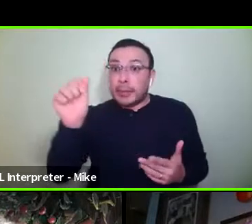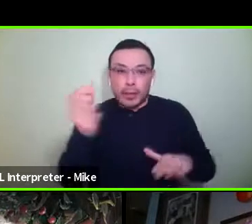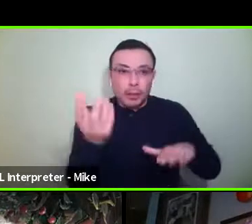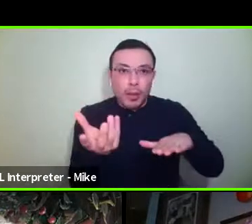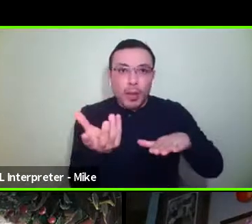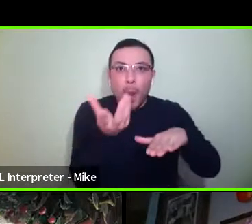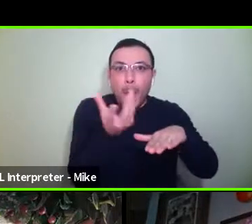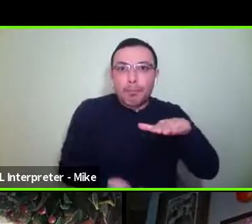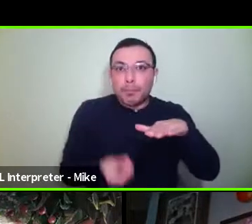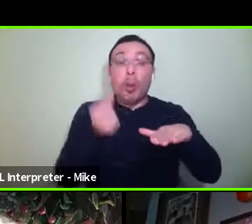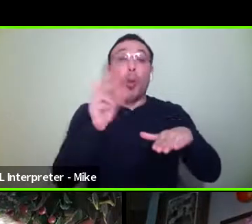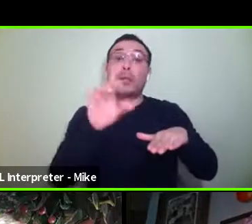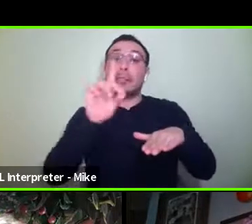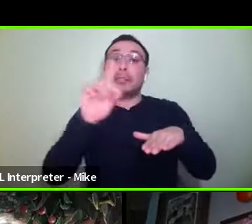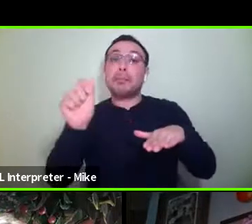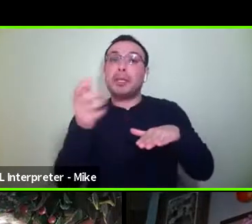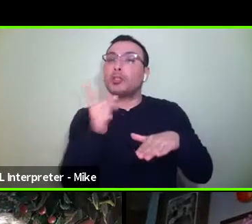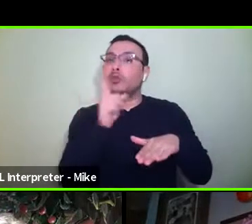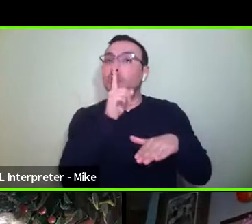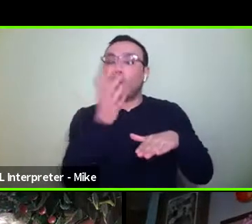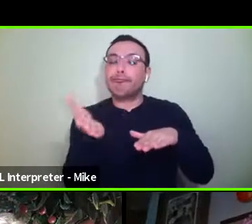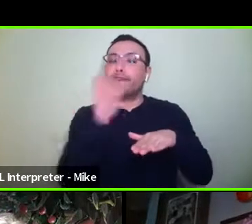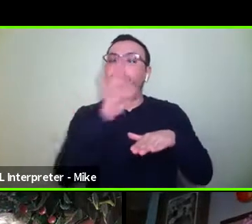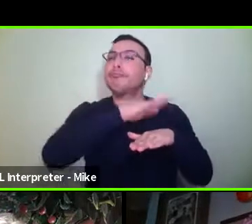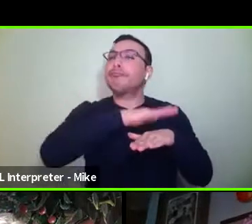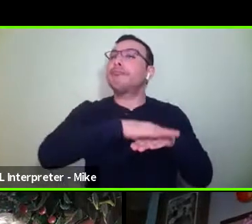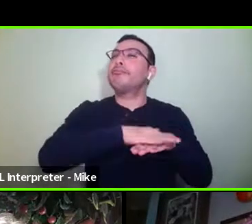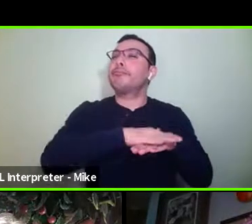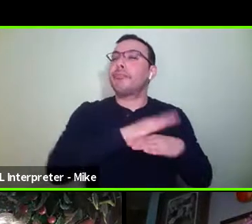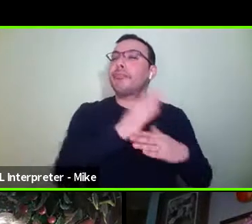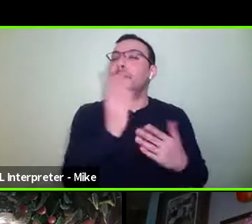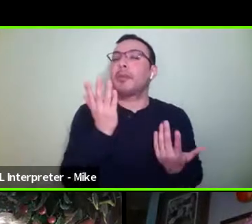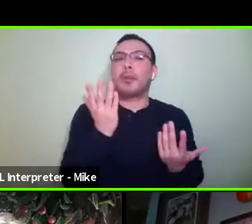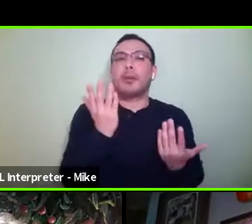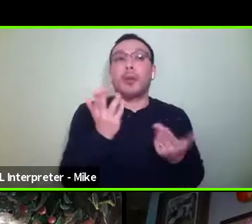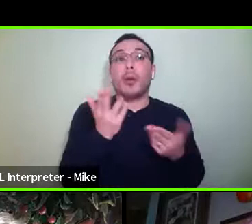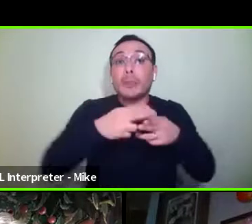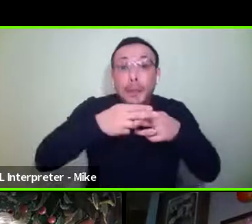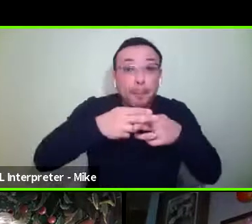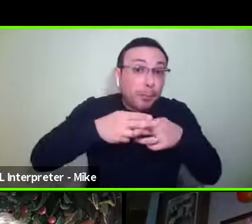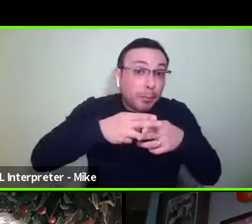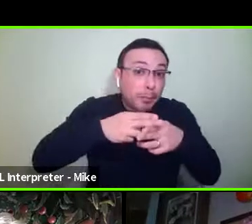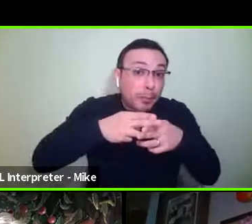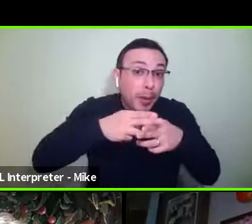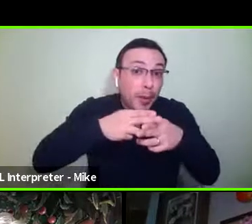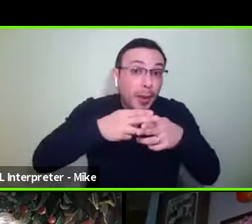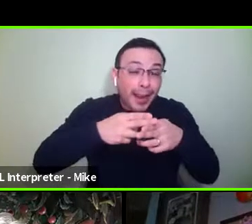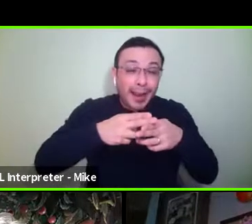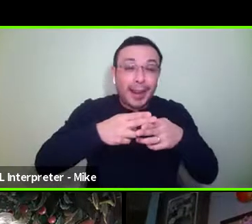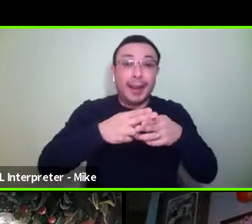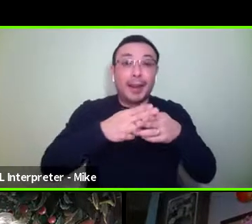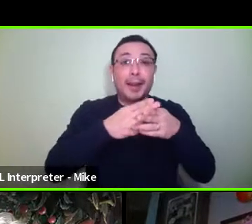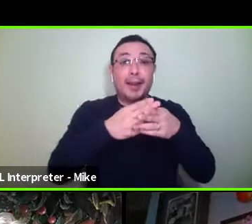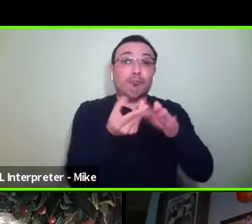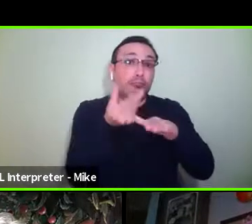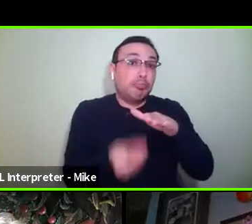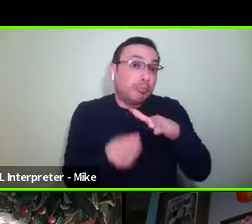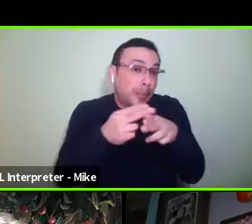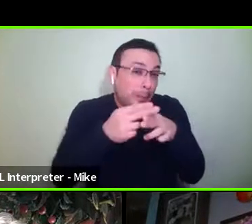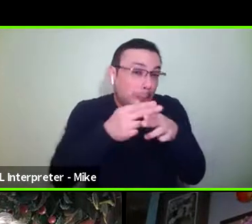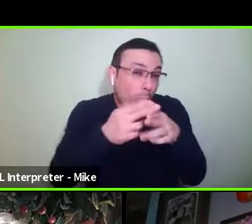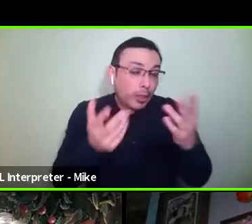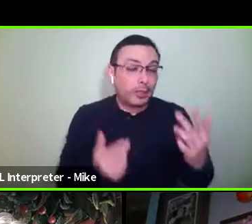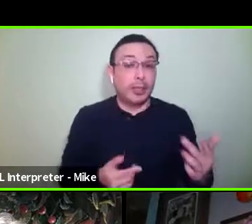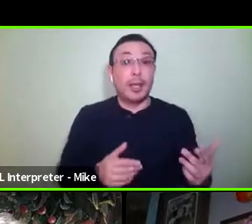as noticeable, or that it's momentarily fixed. Well, you can understand that would